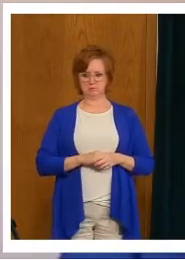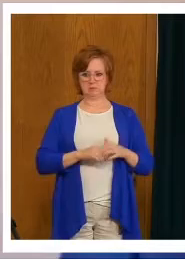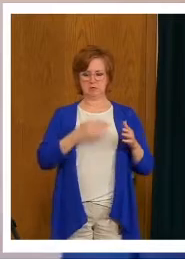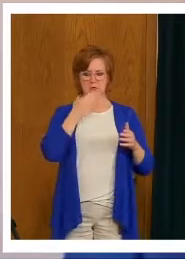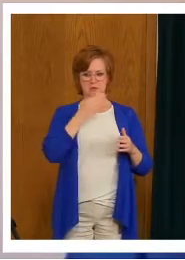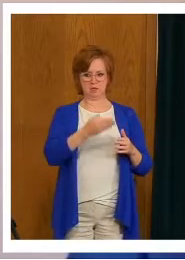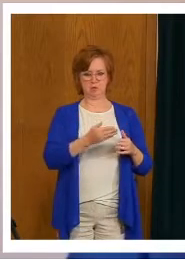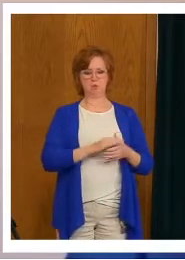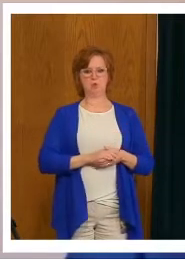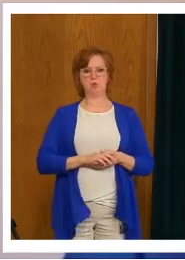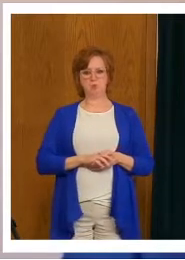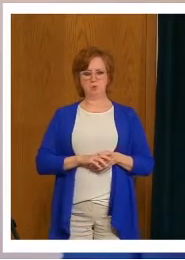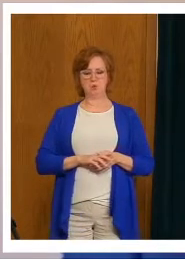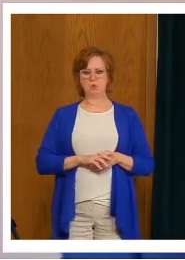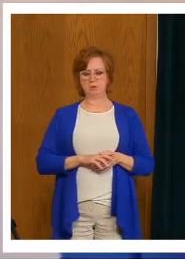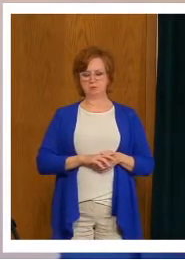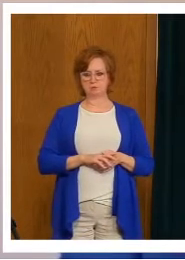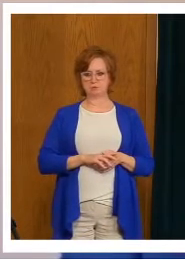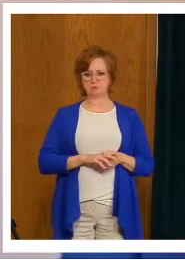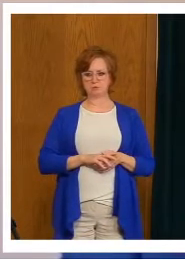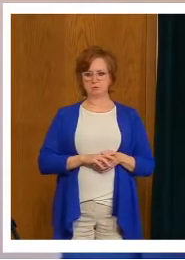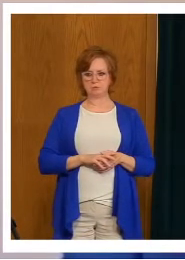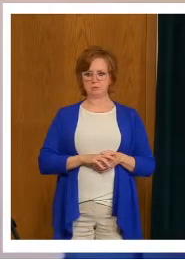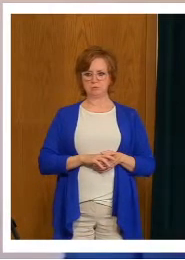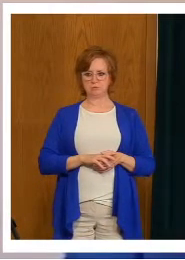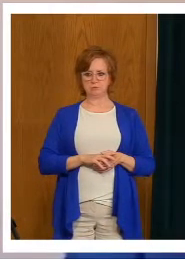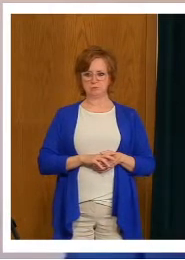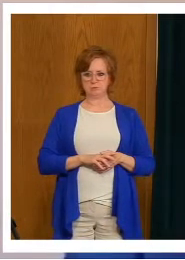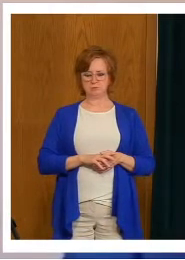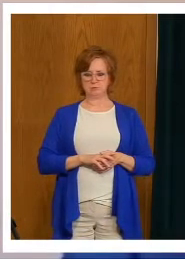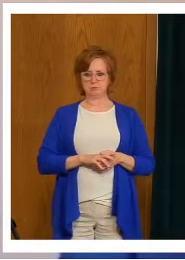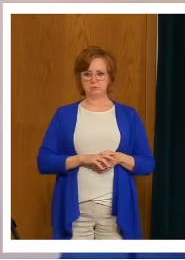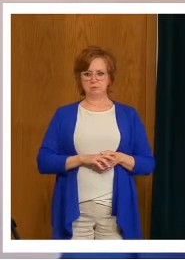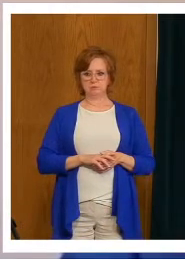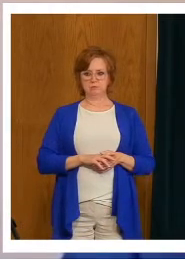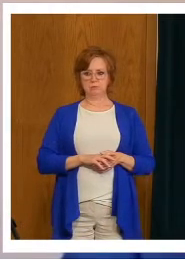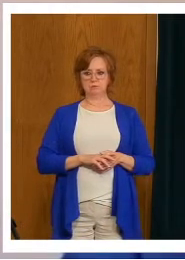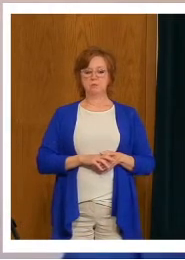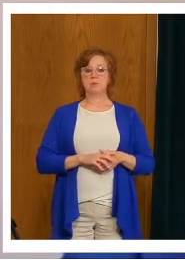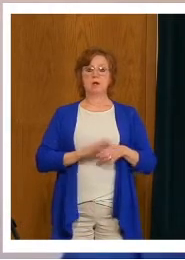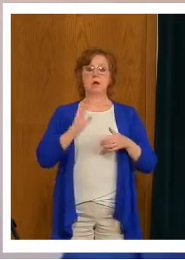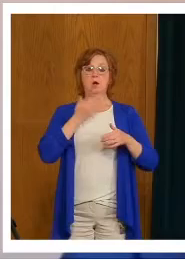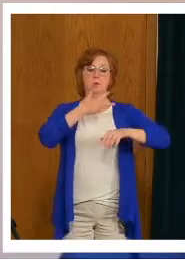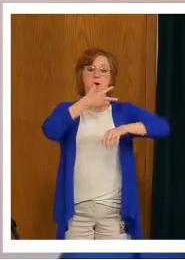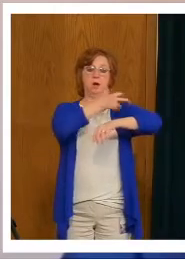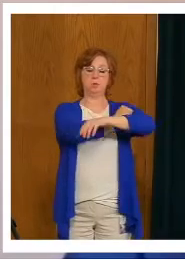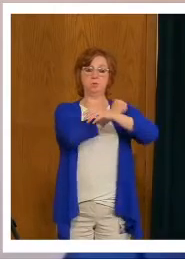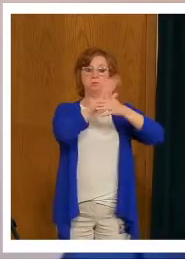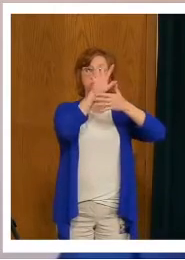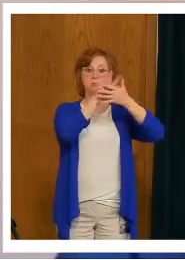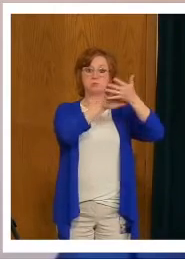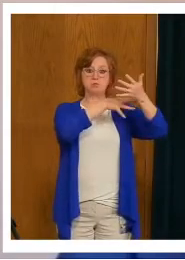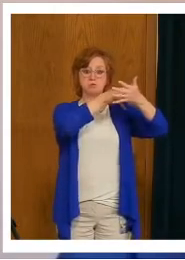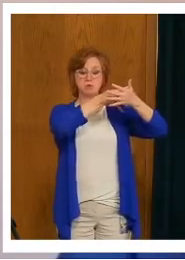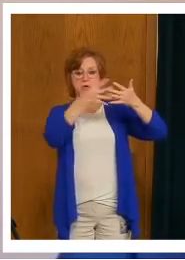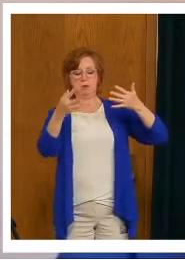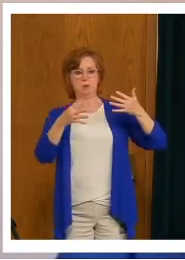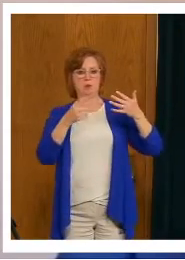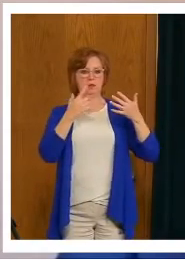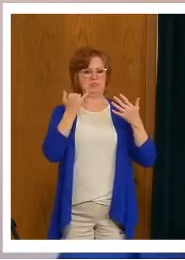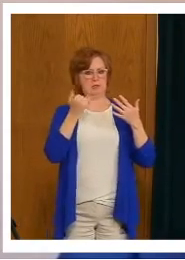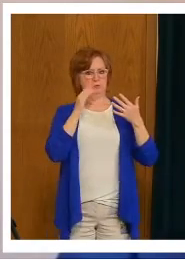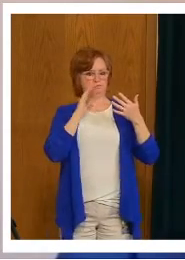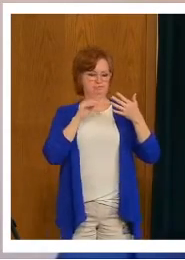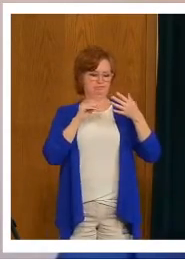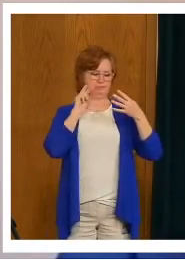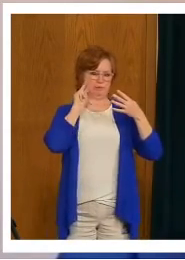Thanks, Premier. So we, as we've talked about a lot, our immunization strategy right now is really focused on Moderna and Pfizer